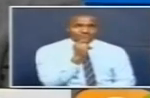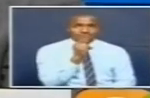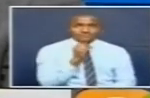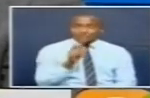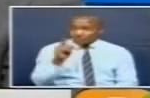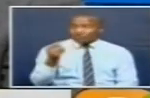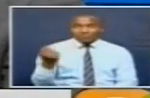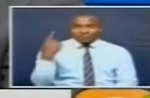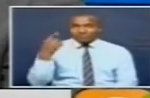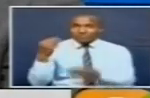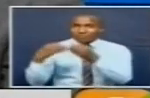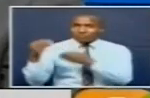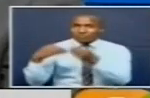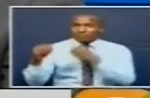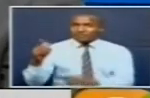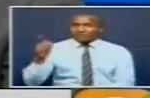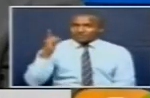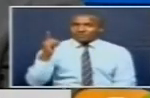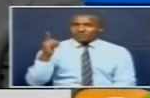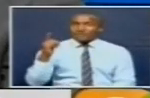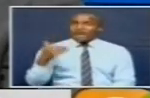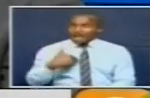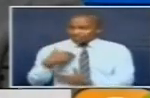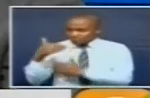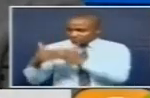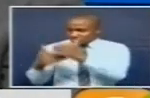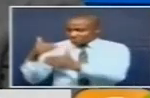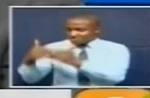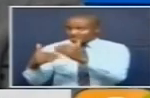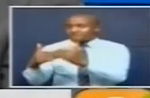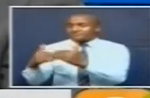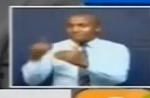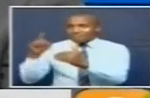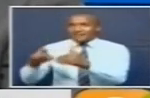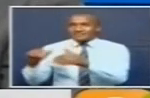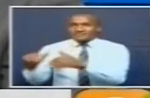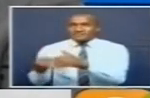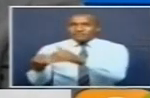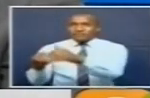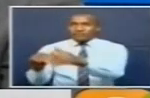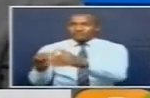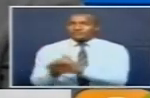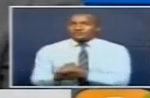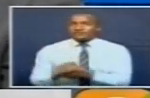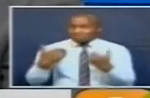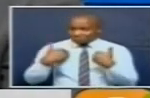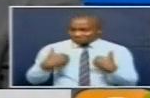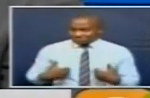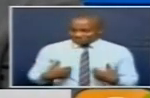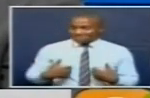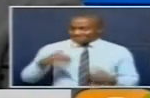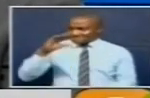procurement law in this country, there are certain procedures that have to be followed. Mm-hmm. And for me, as an accounting officer of the